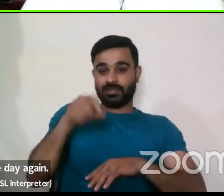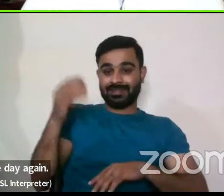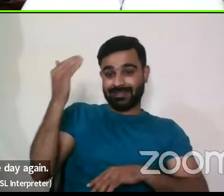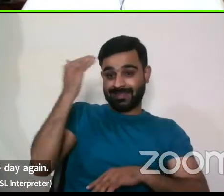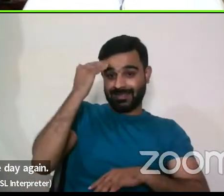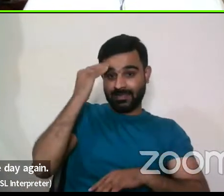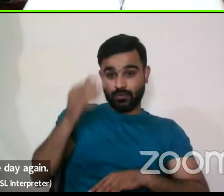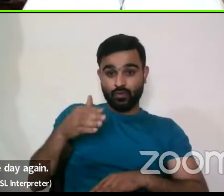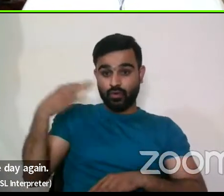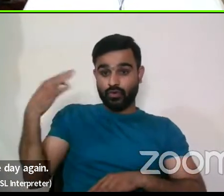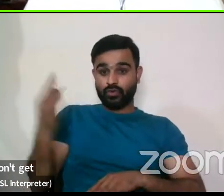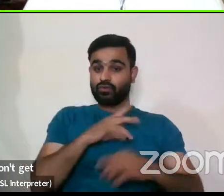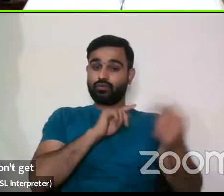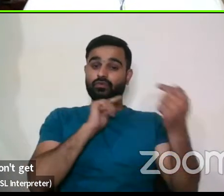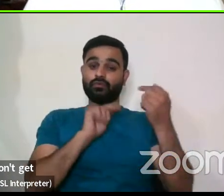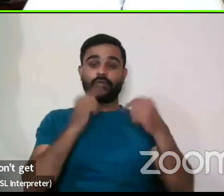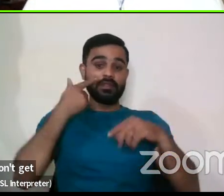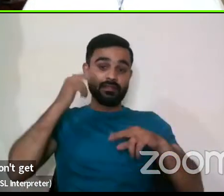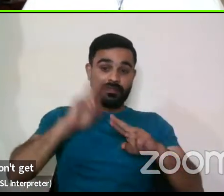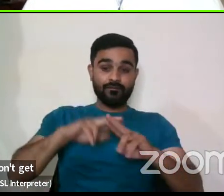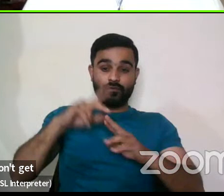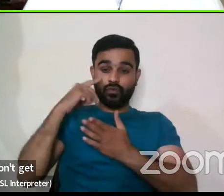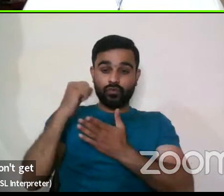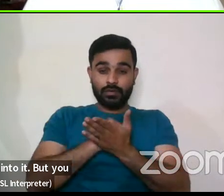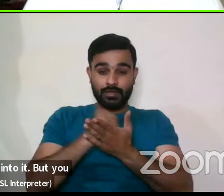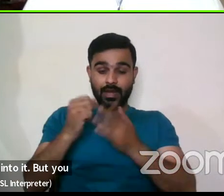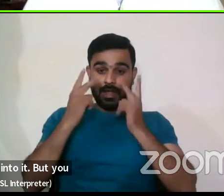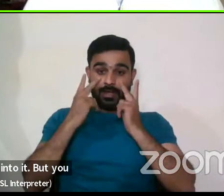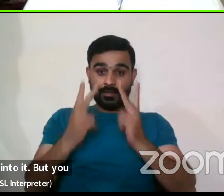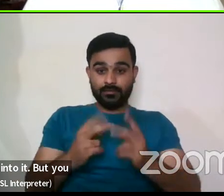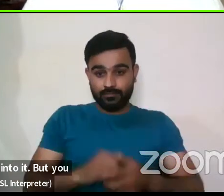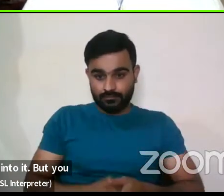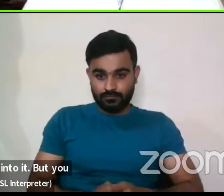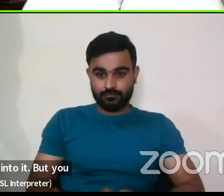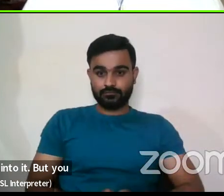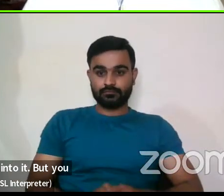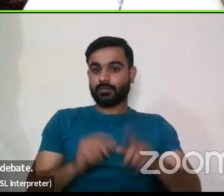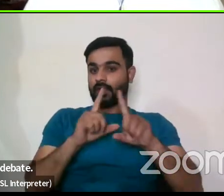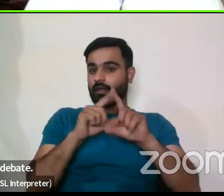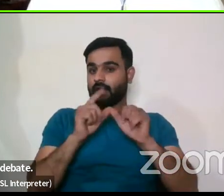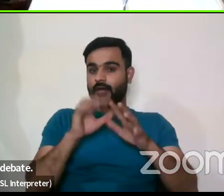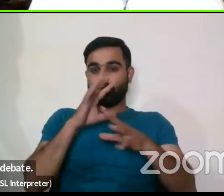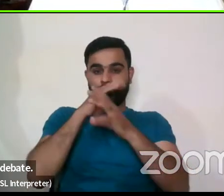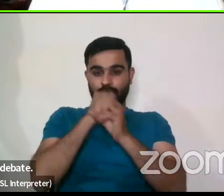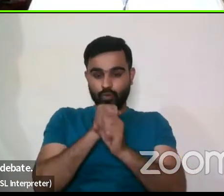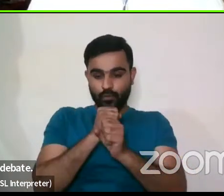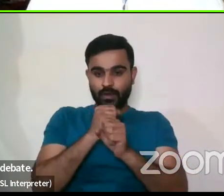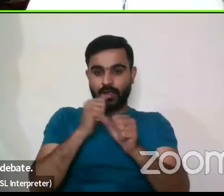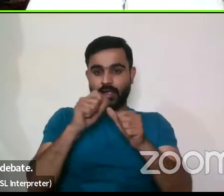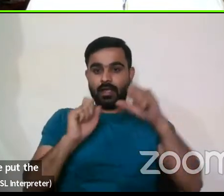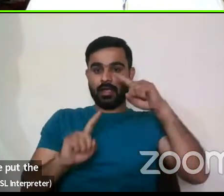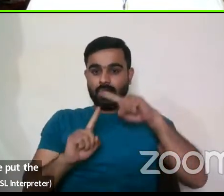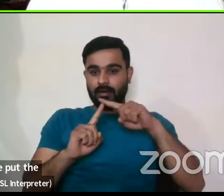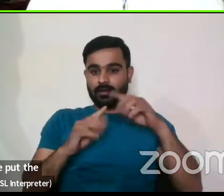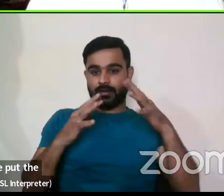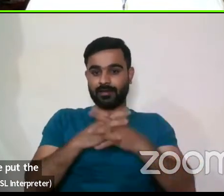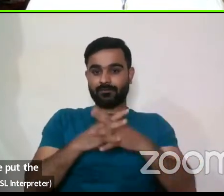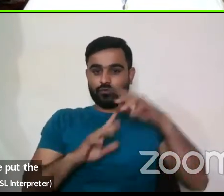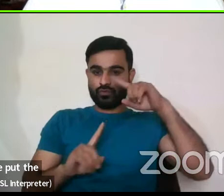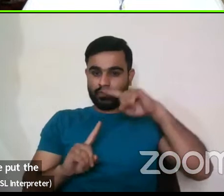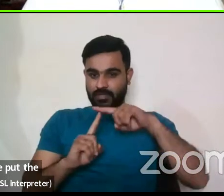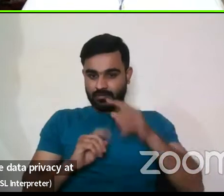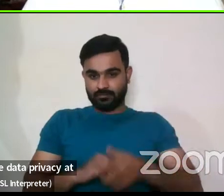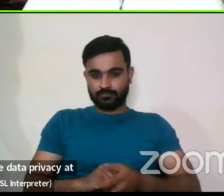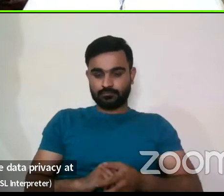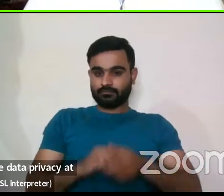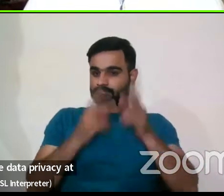not really a new debate. Now, if you try and see, if we put the data privacy at WTO, it might make a